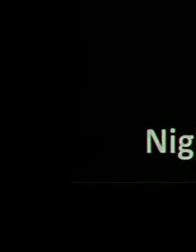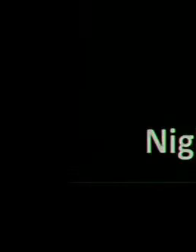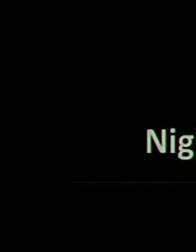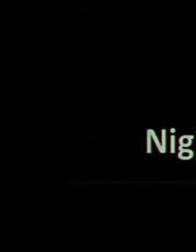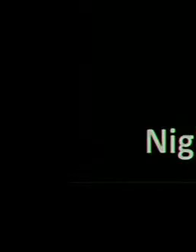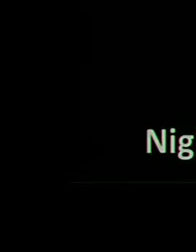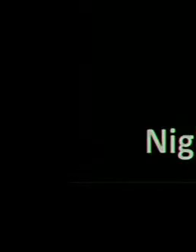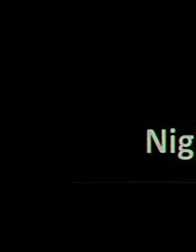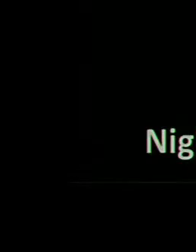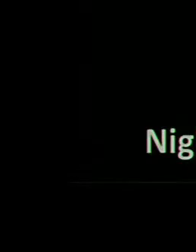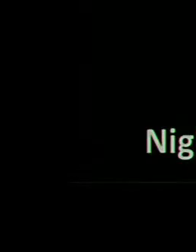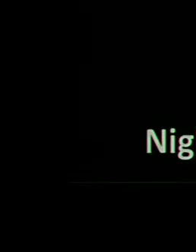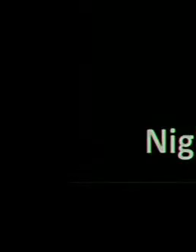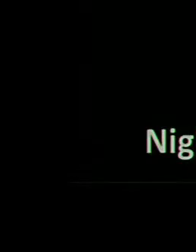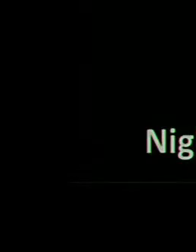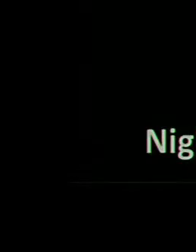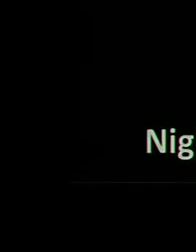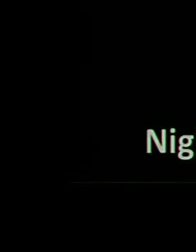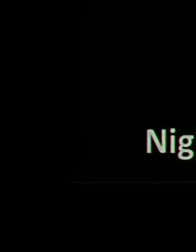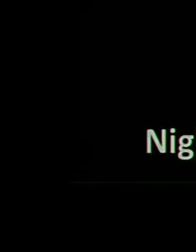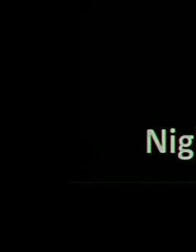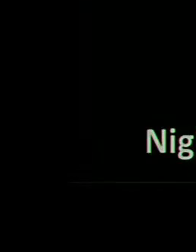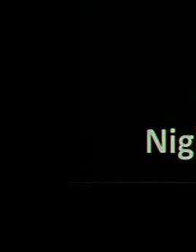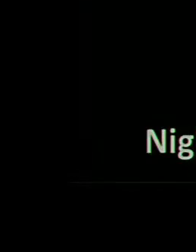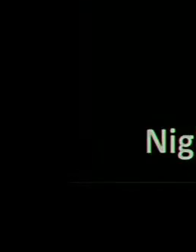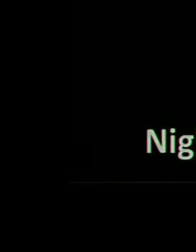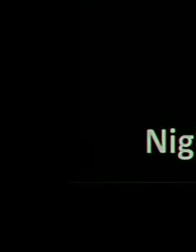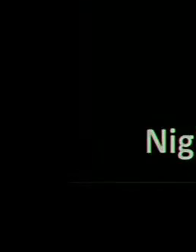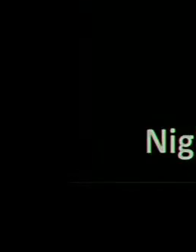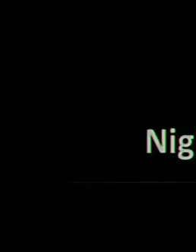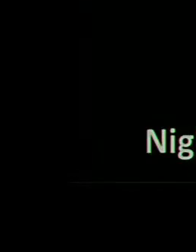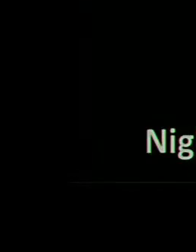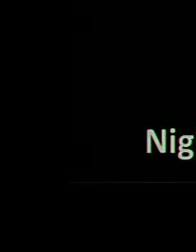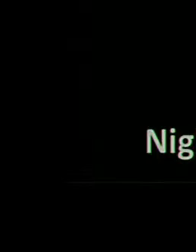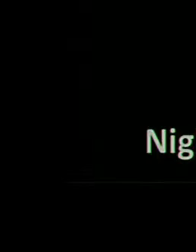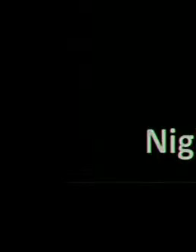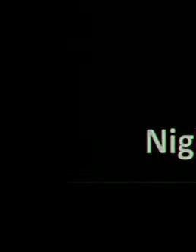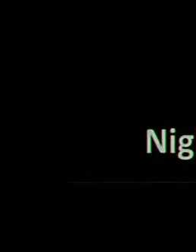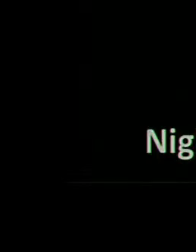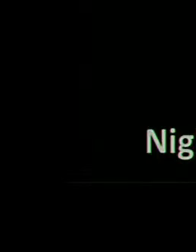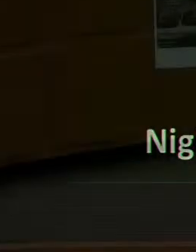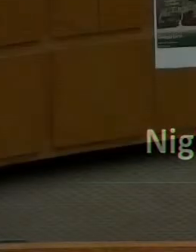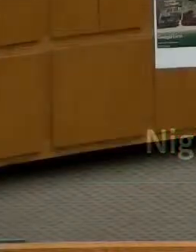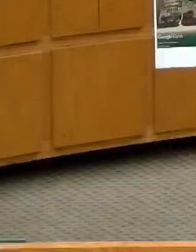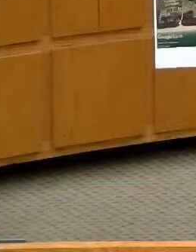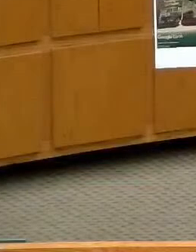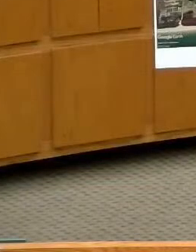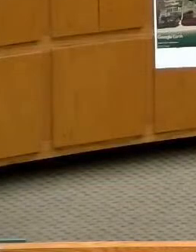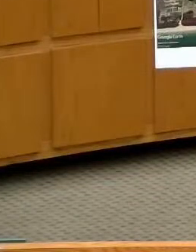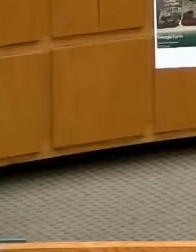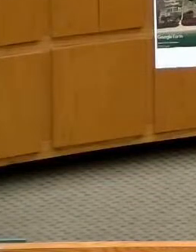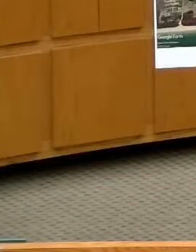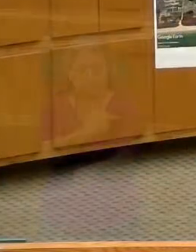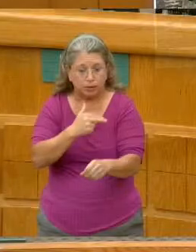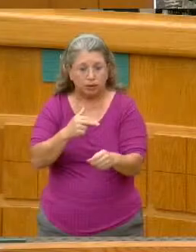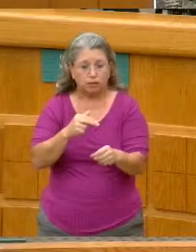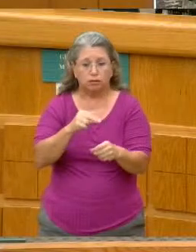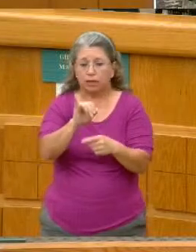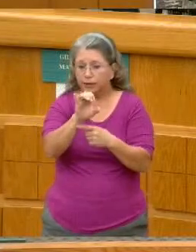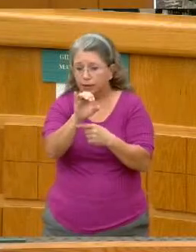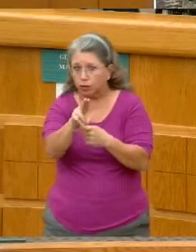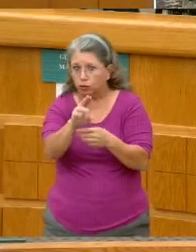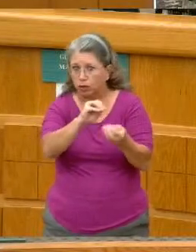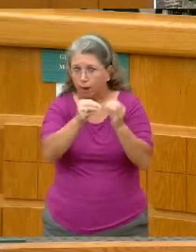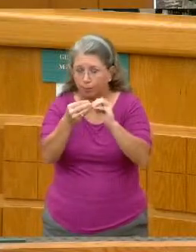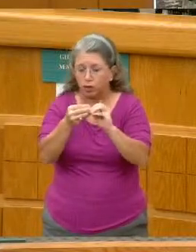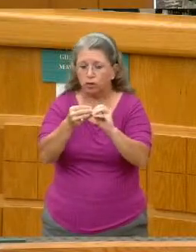be monitoring what is happening in our community, in our hospitals, in our ICUs, in our positivity rate. And